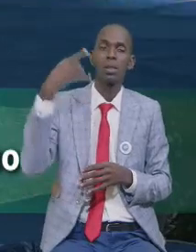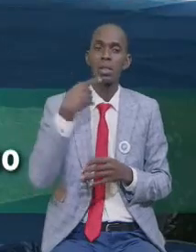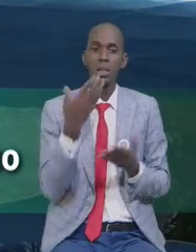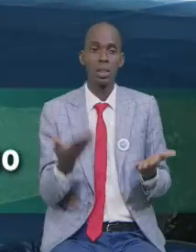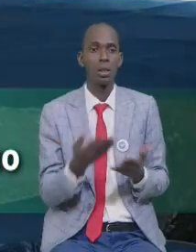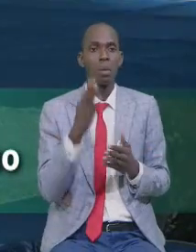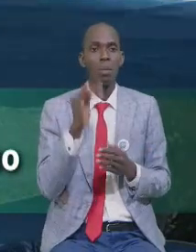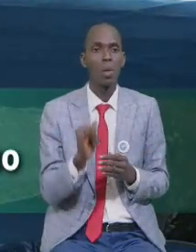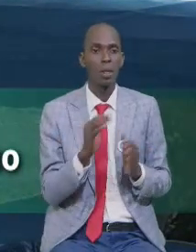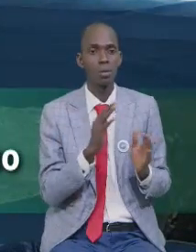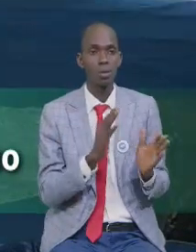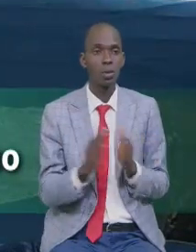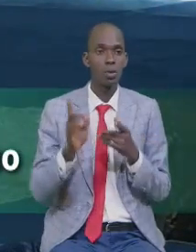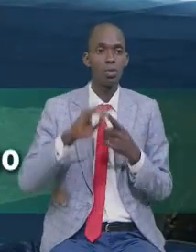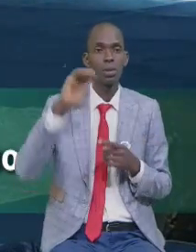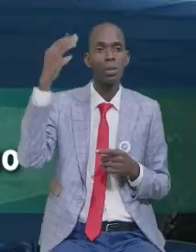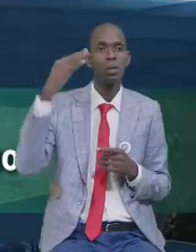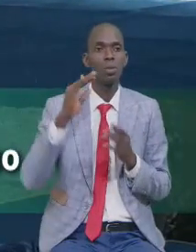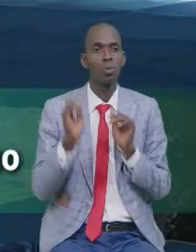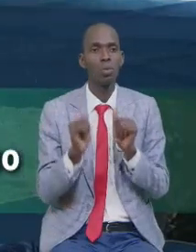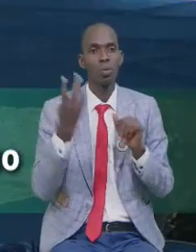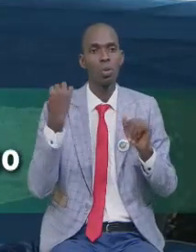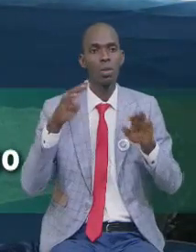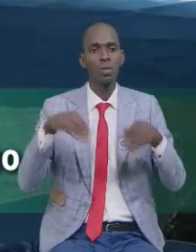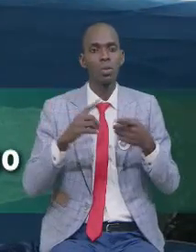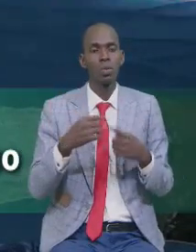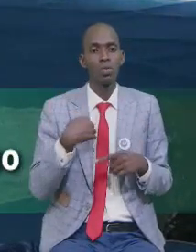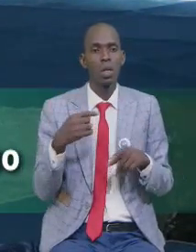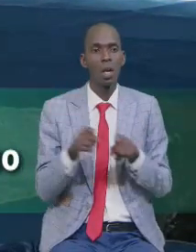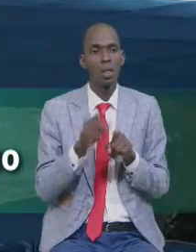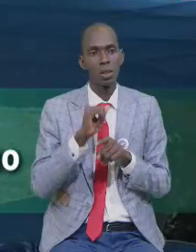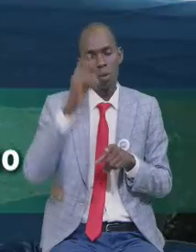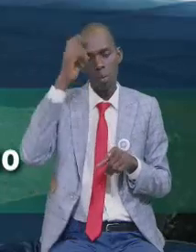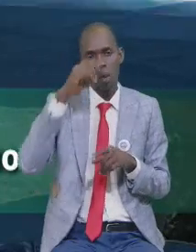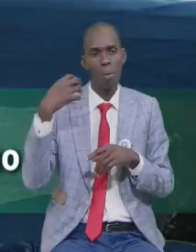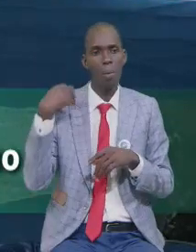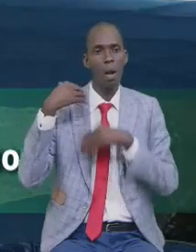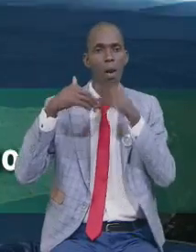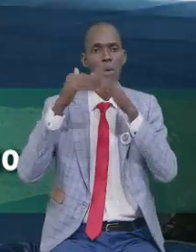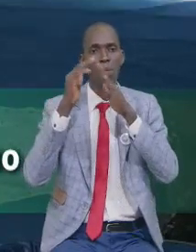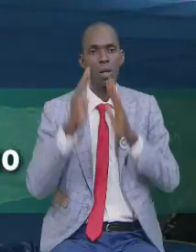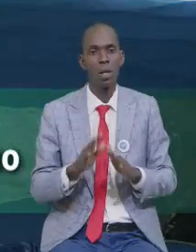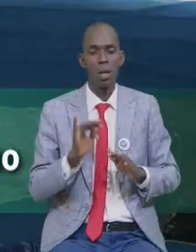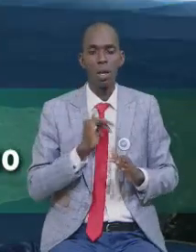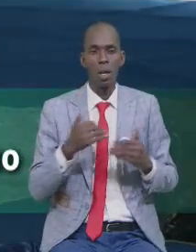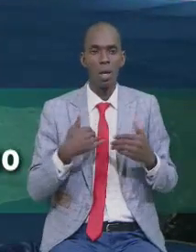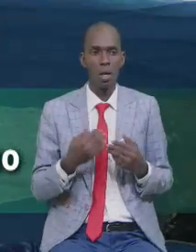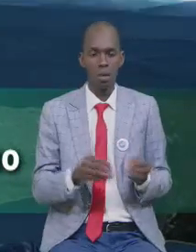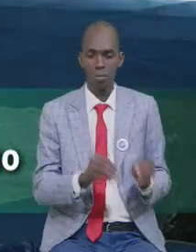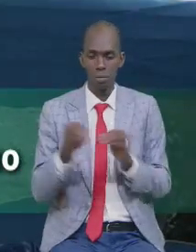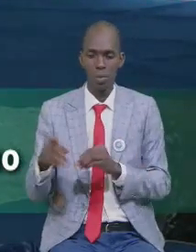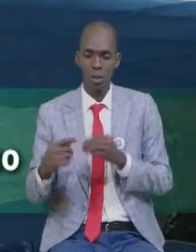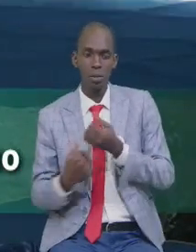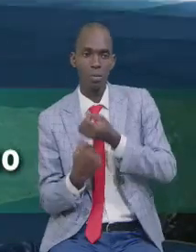given unto me as a wise master builder, I have laid the foundation. Another